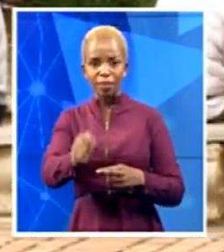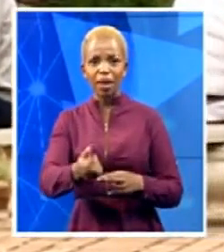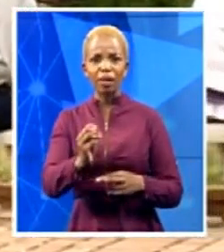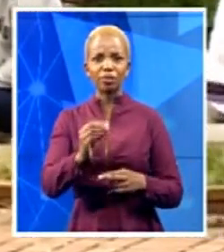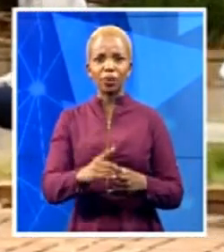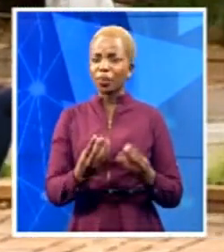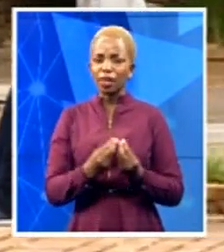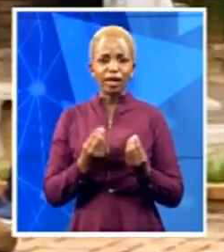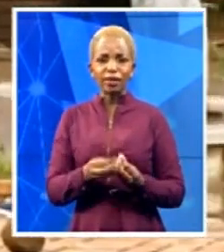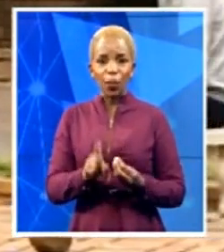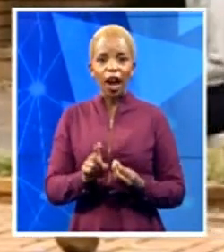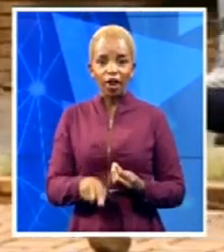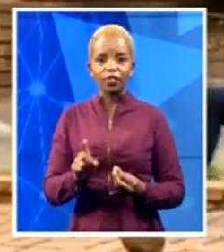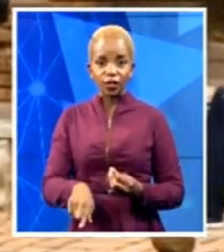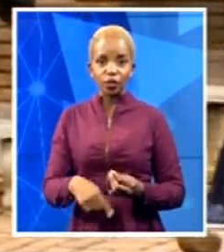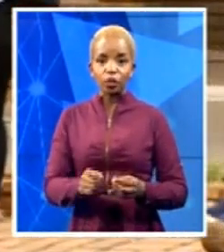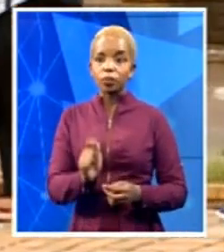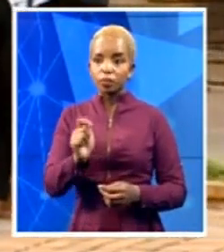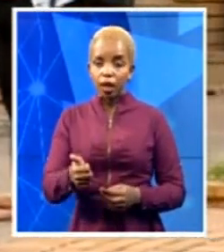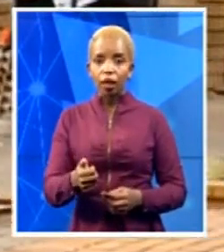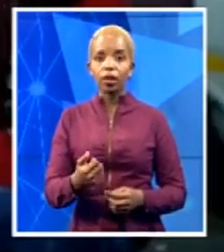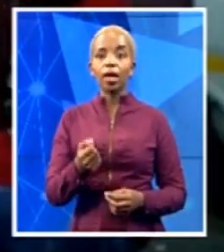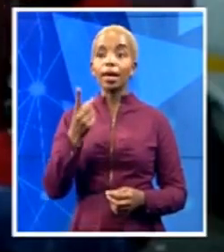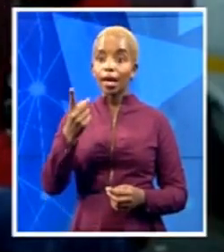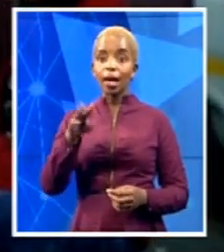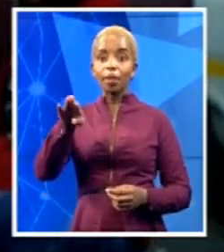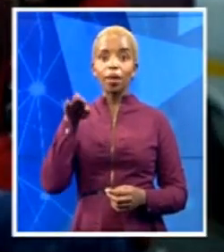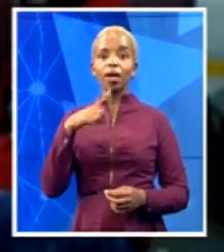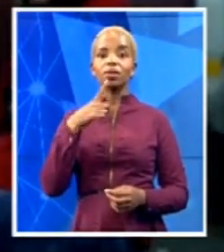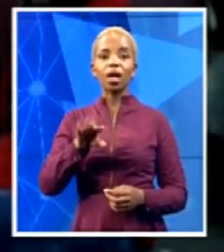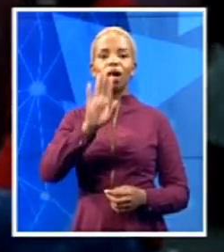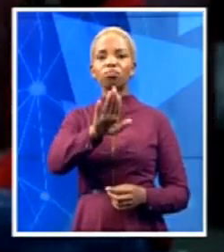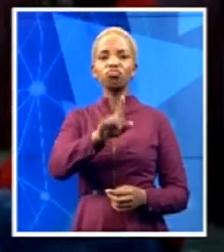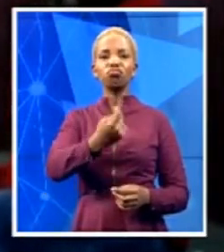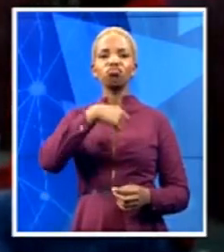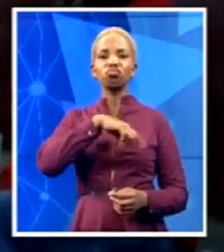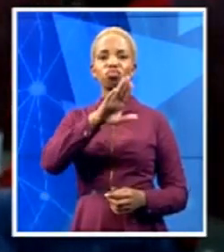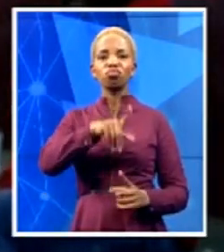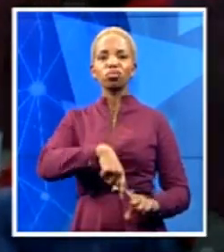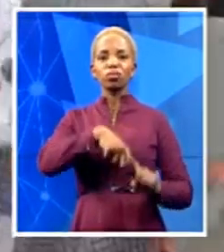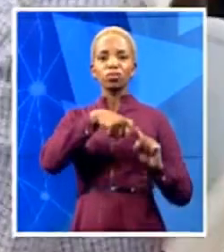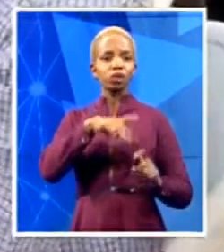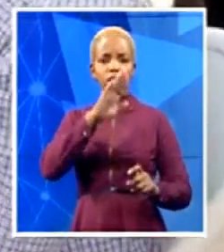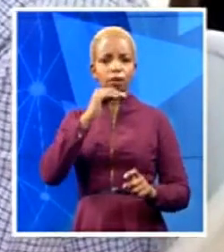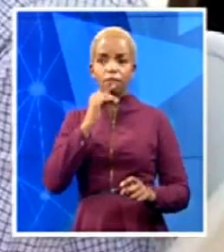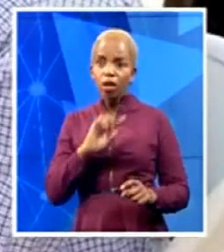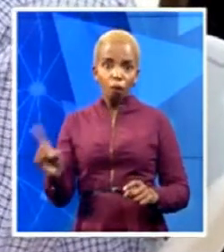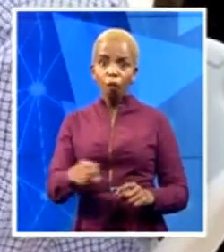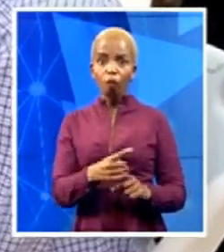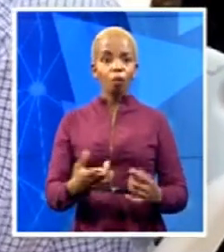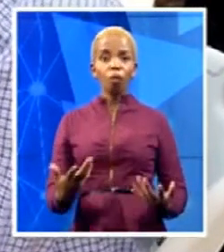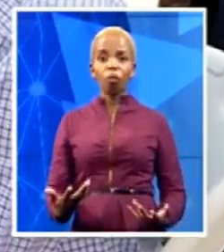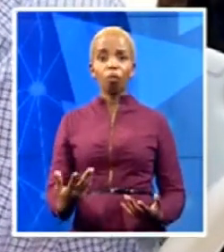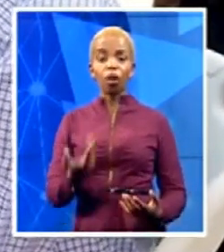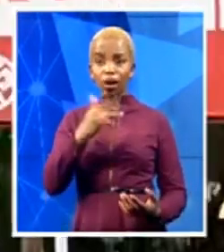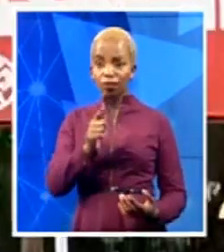prepared to give you a debt repayment holiday, it doesn't mean they're writing it off. So if you're paying someone $500,000 every month and you didn't pay them this month, by